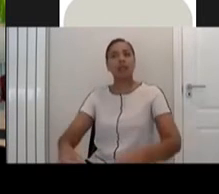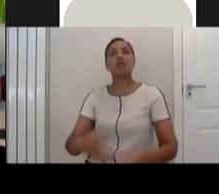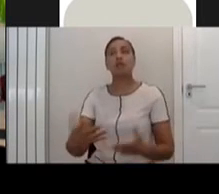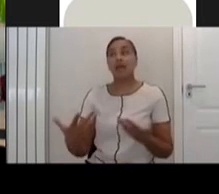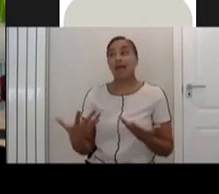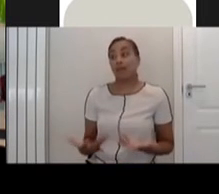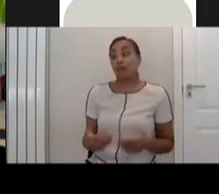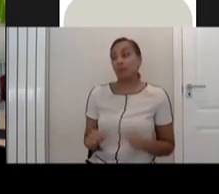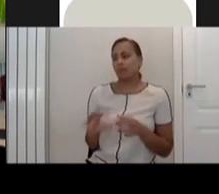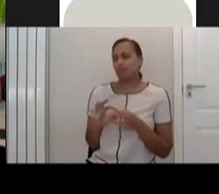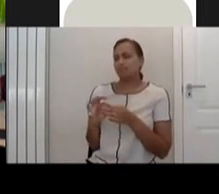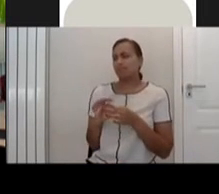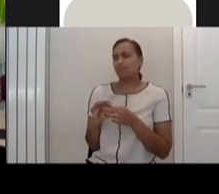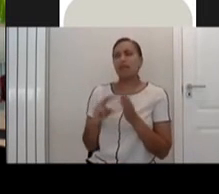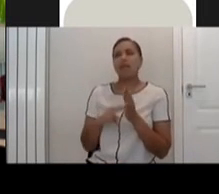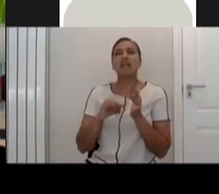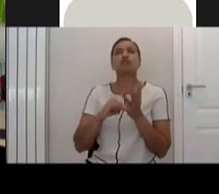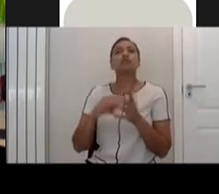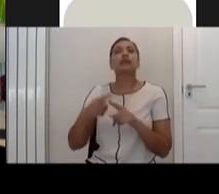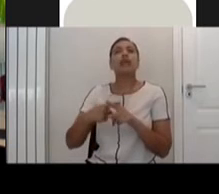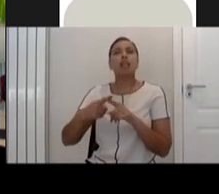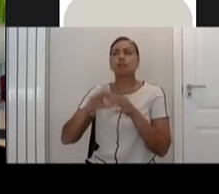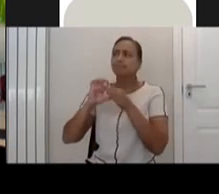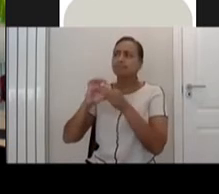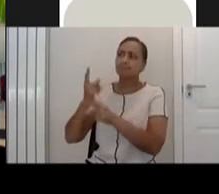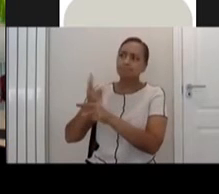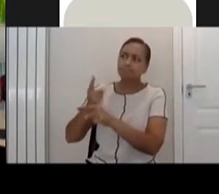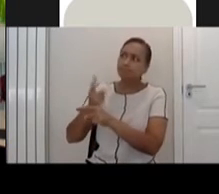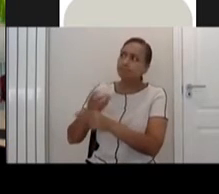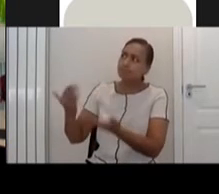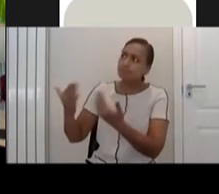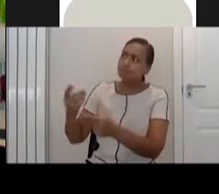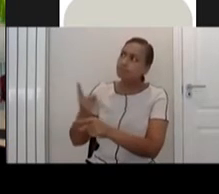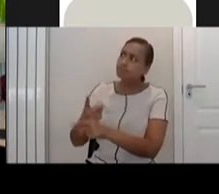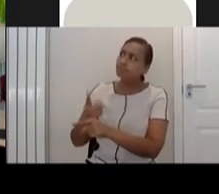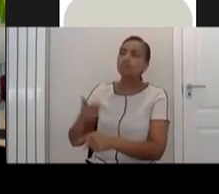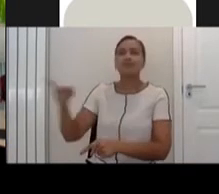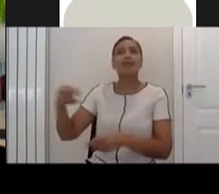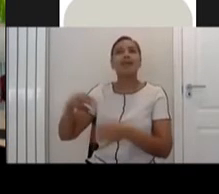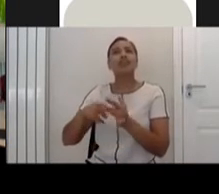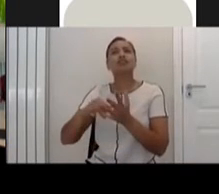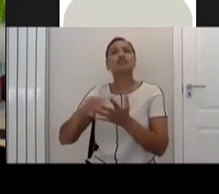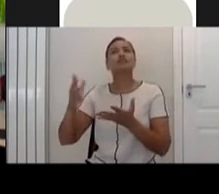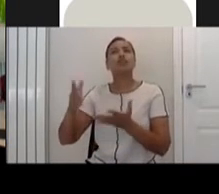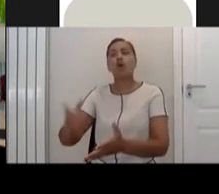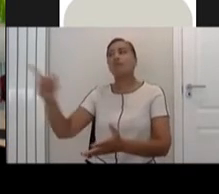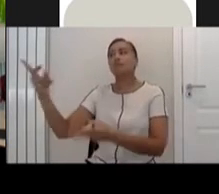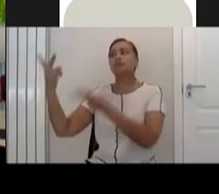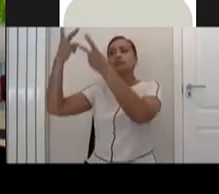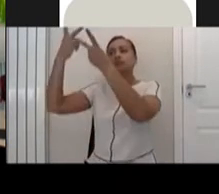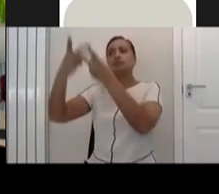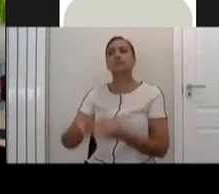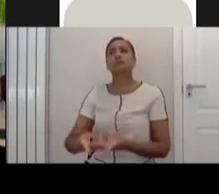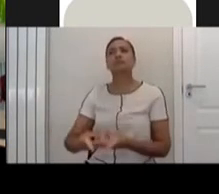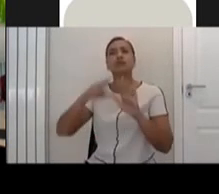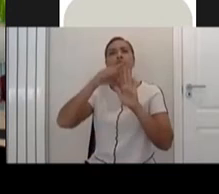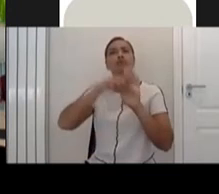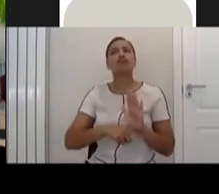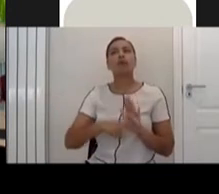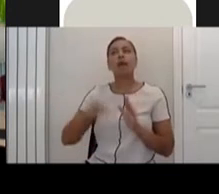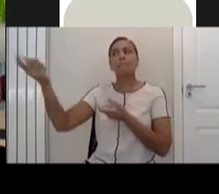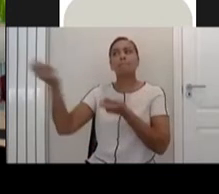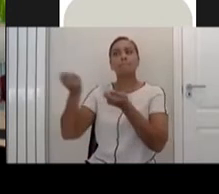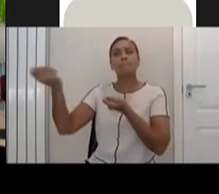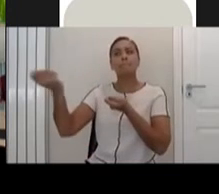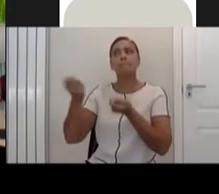contact with NHS England, who are the part of the NHS who oversee vaccine programmes, and